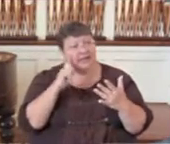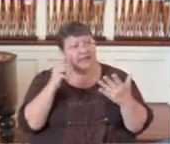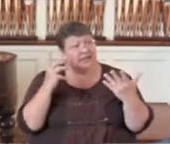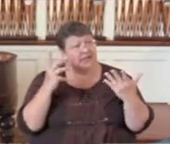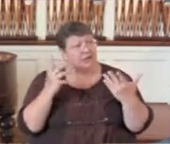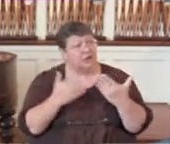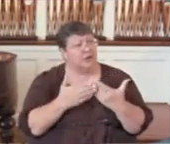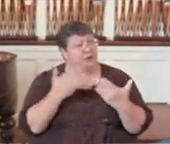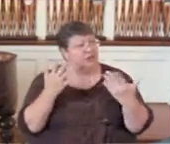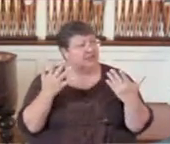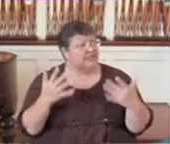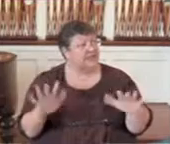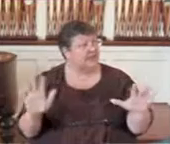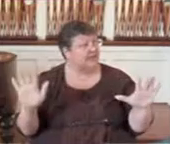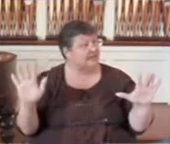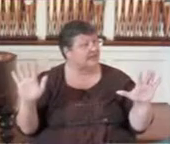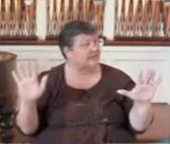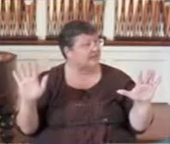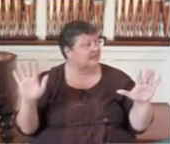we're almost done.